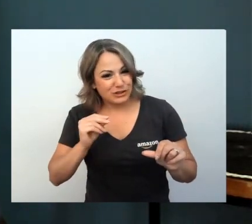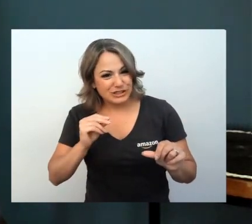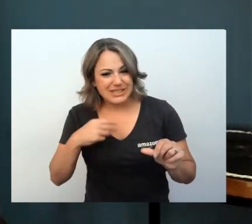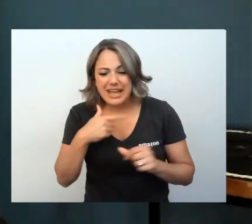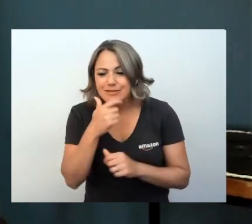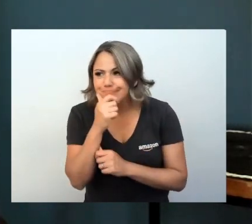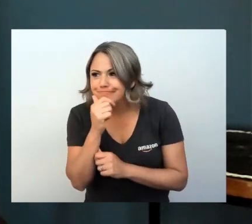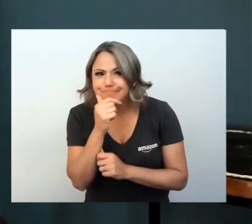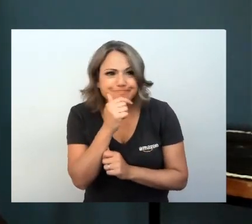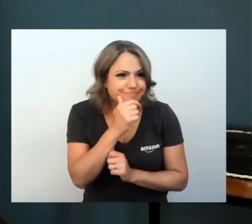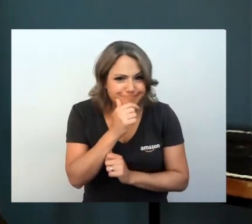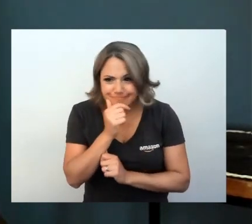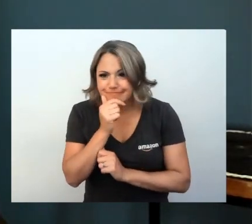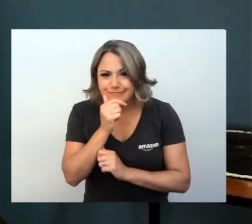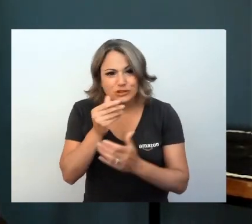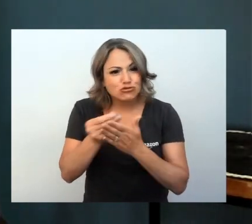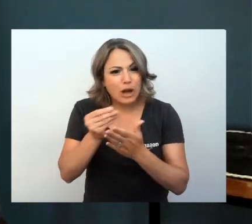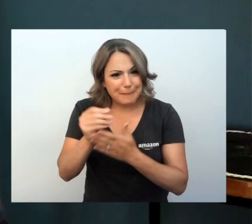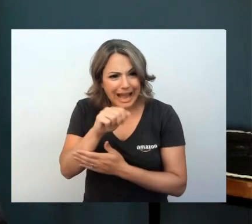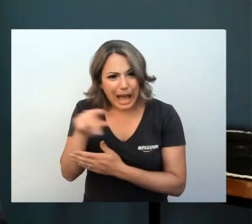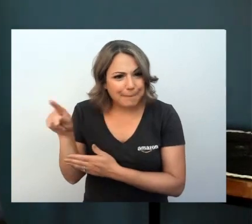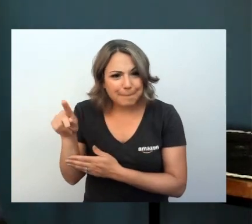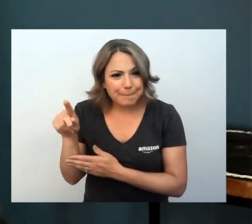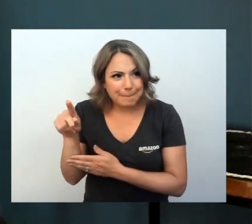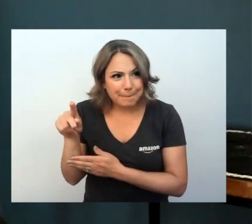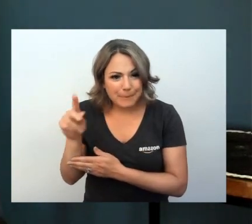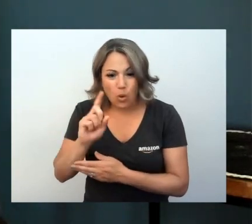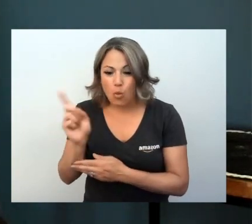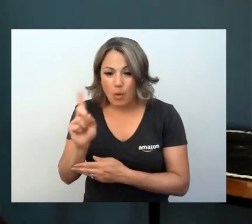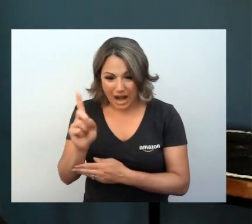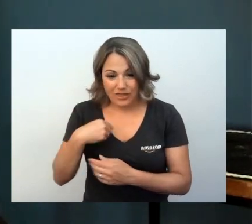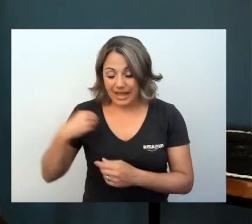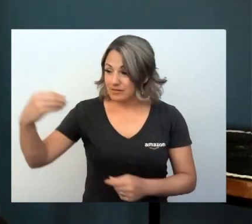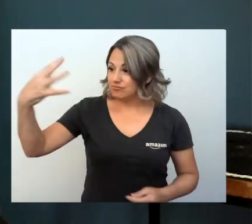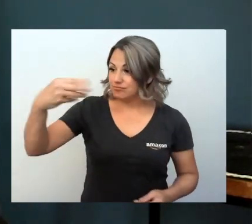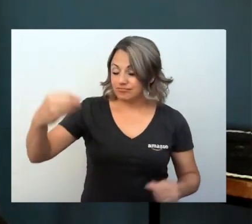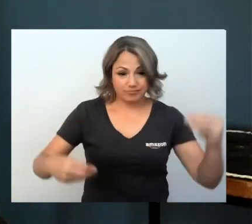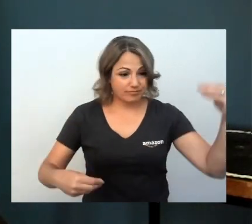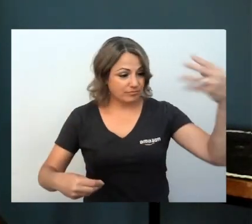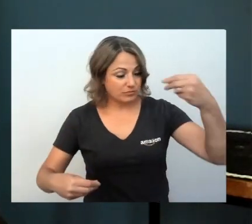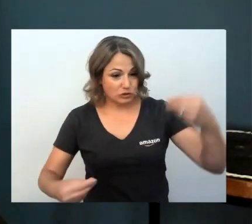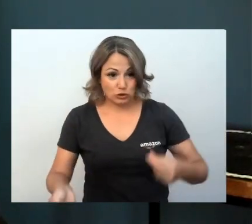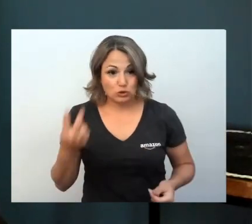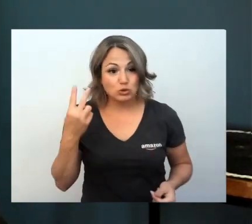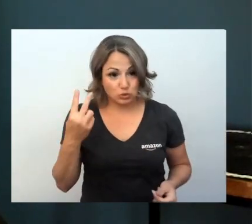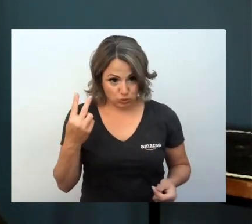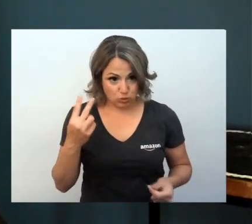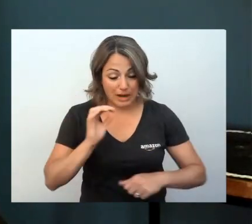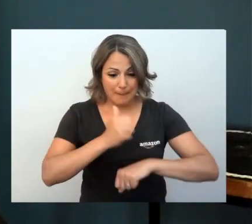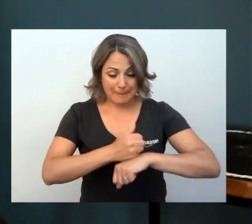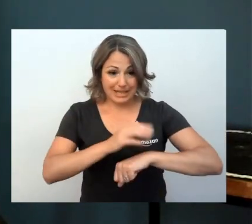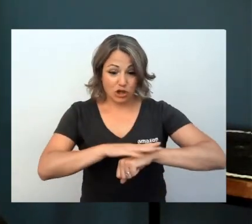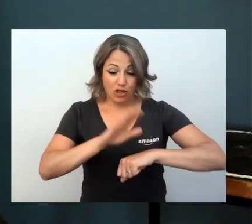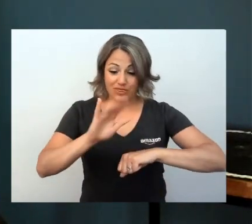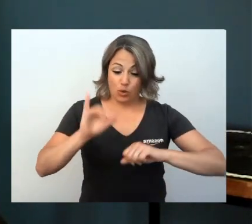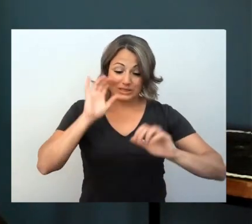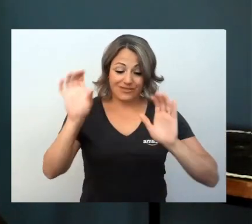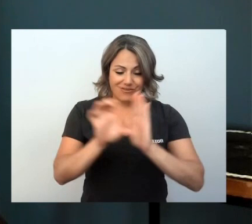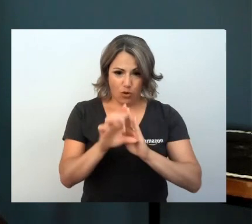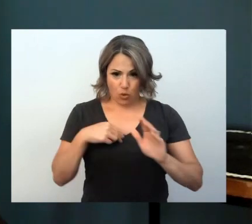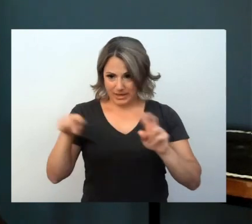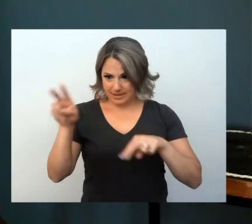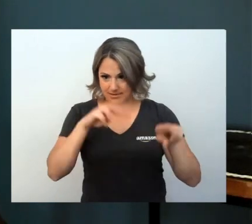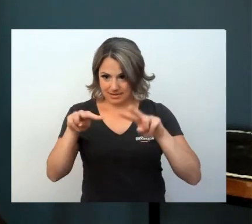going through an experience in the Amazon shopping app where they capture 2 photos. Based on those photos, we determine their customer